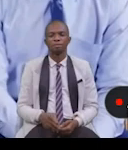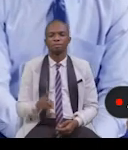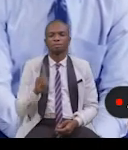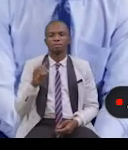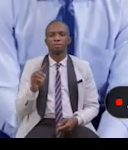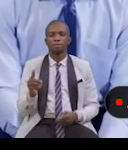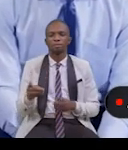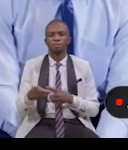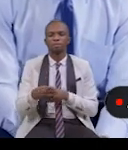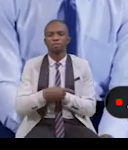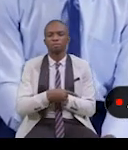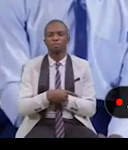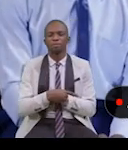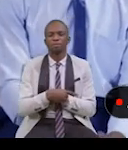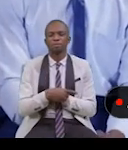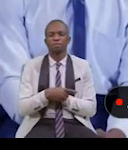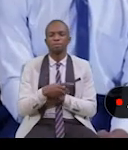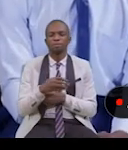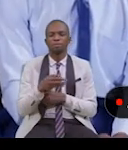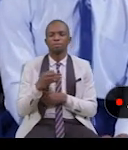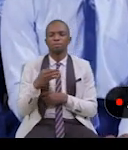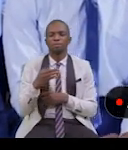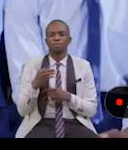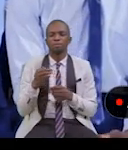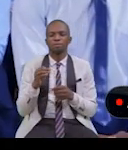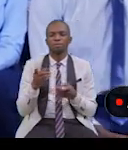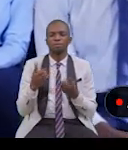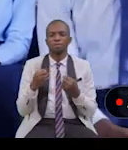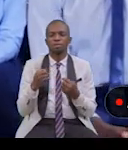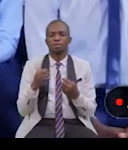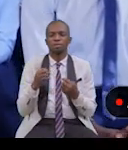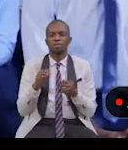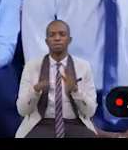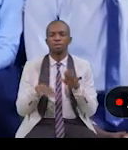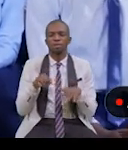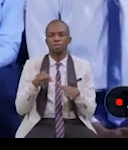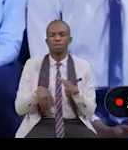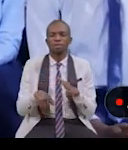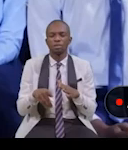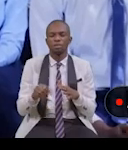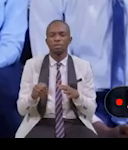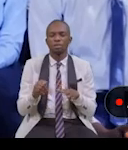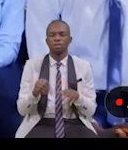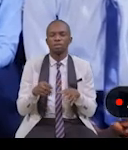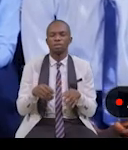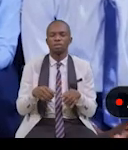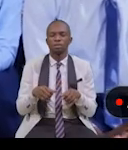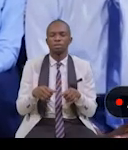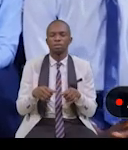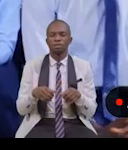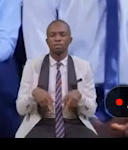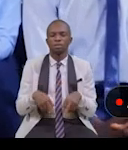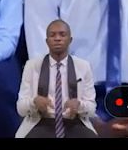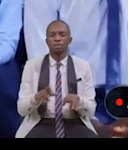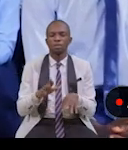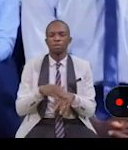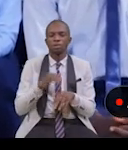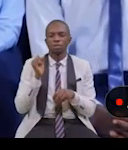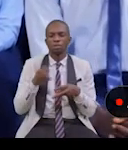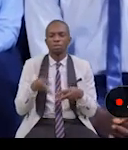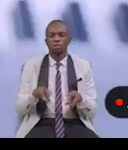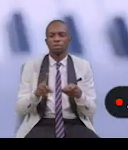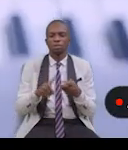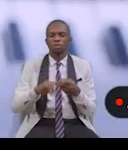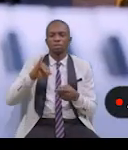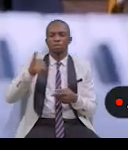day the word came walking down the road on its way to